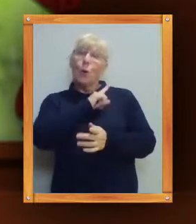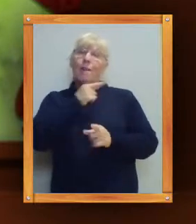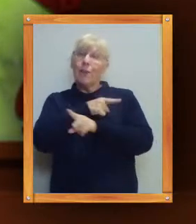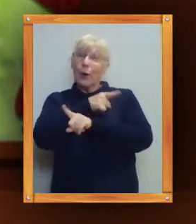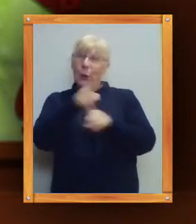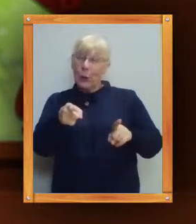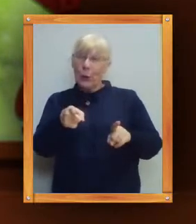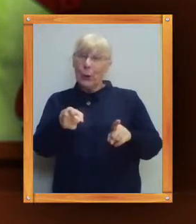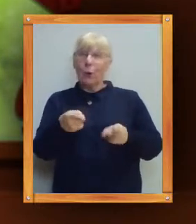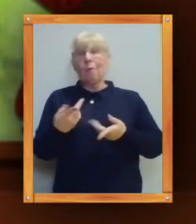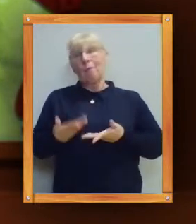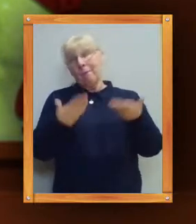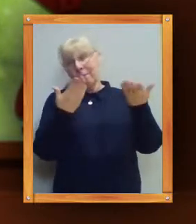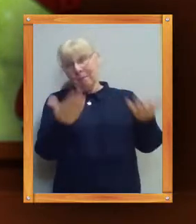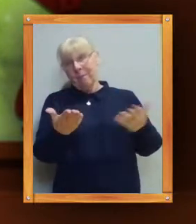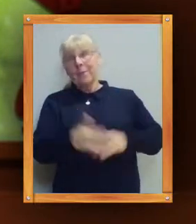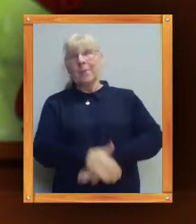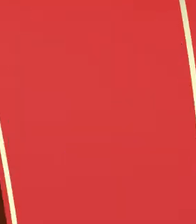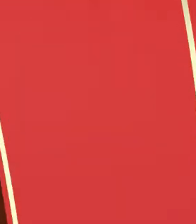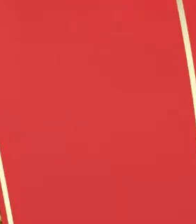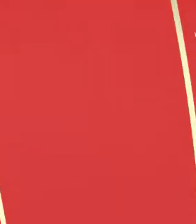Mr. Hullabaloo.